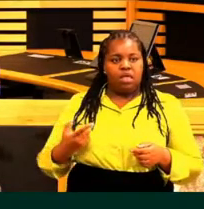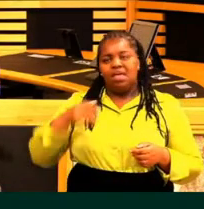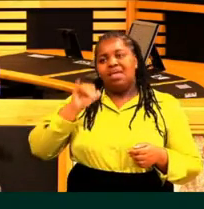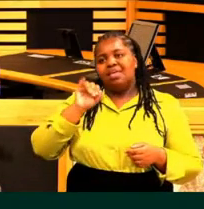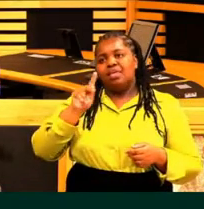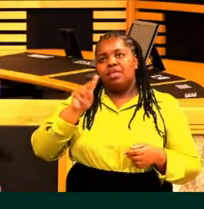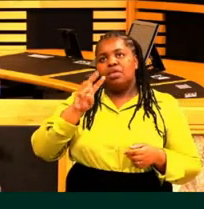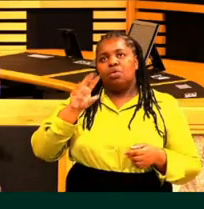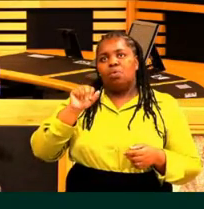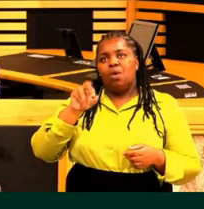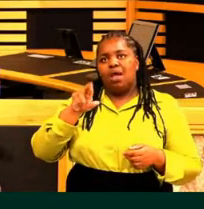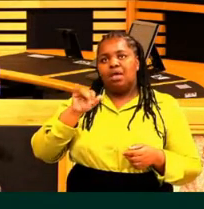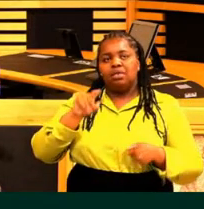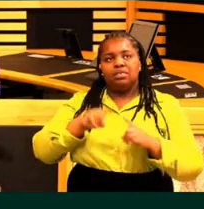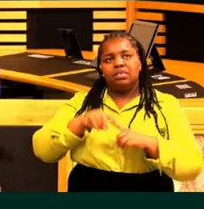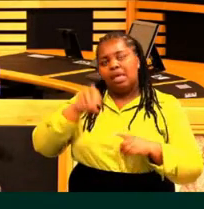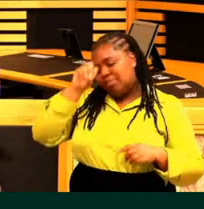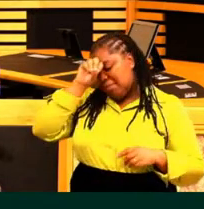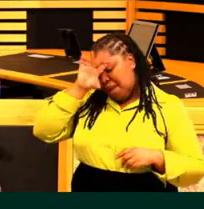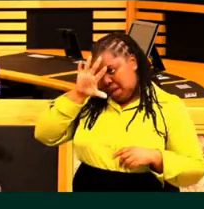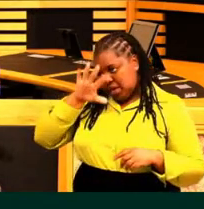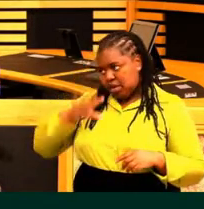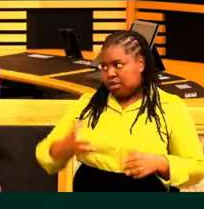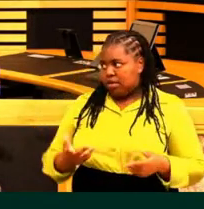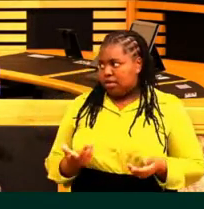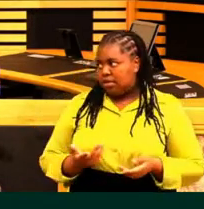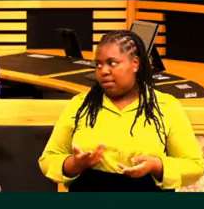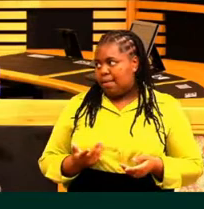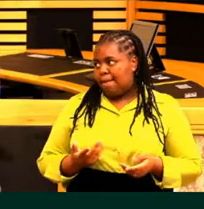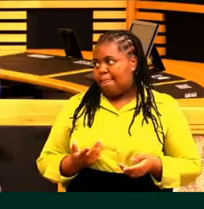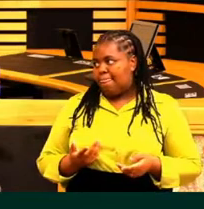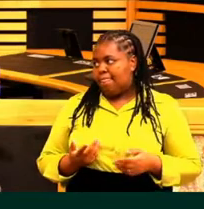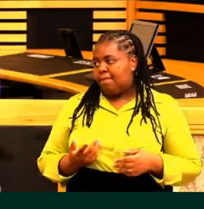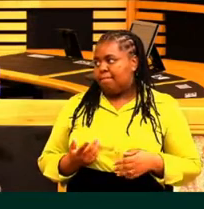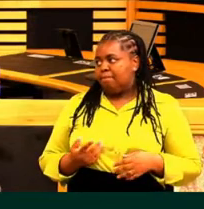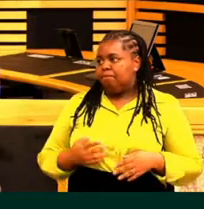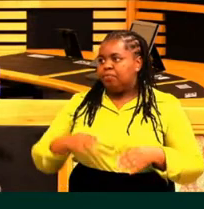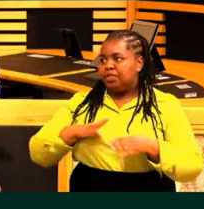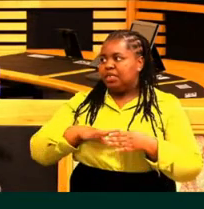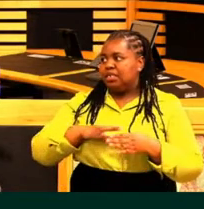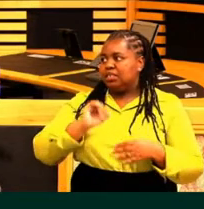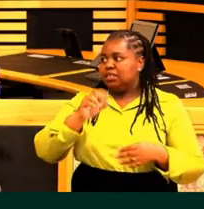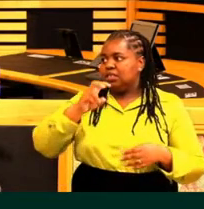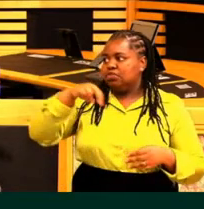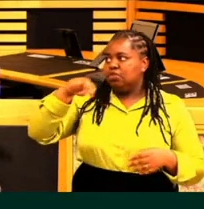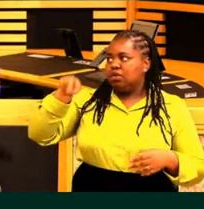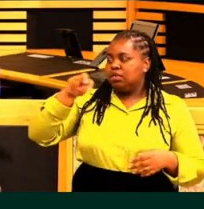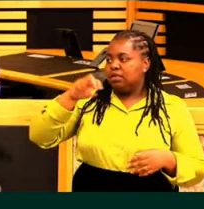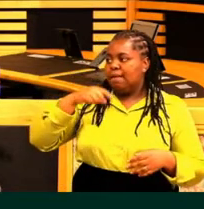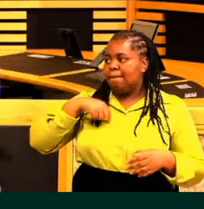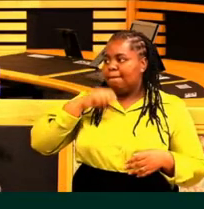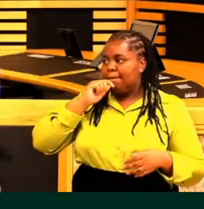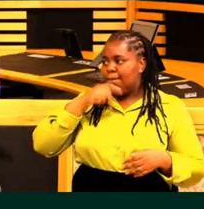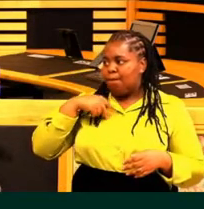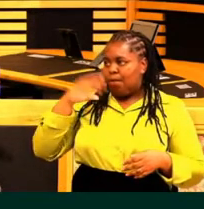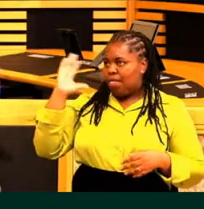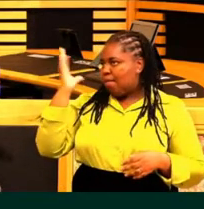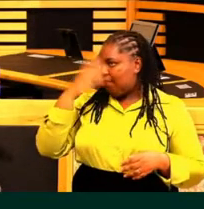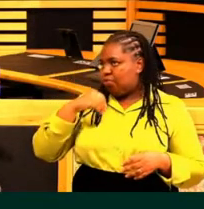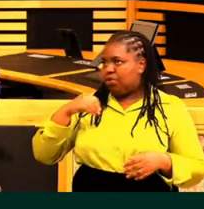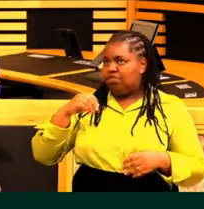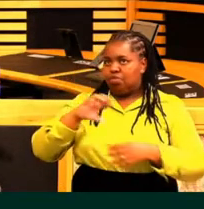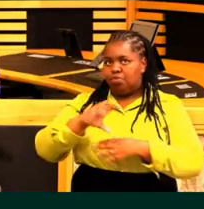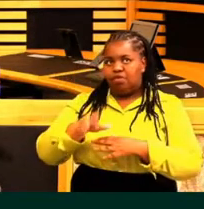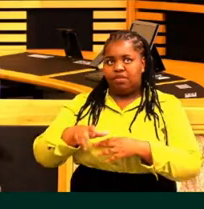and mining stone for reasons of Tourism we are a very beautiful province